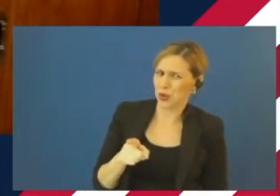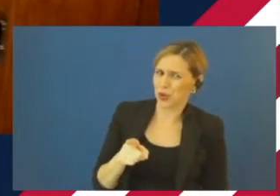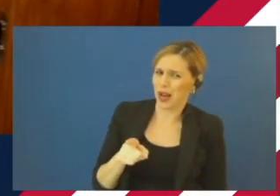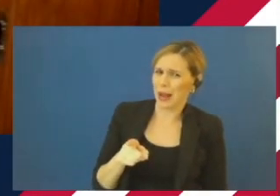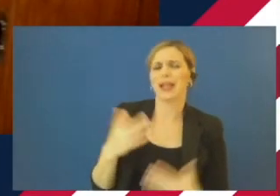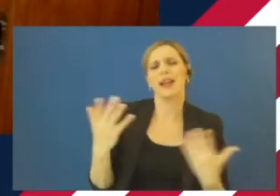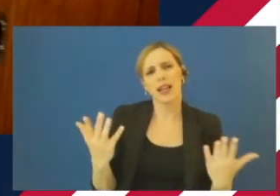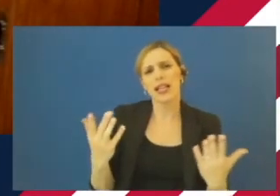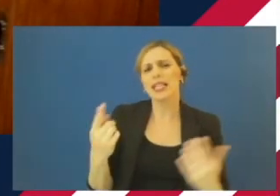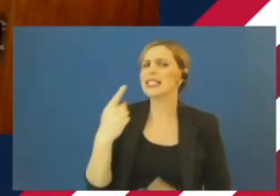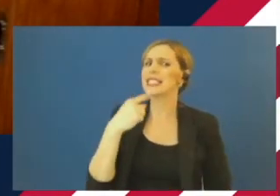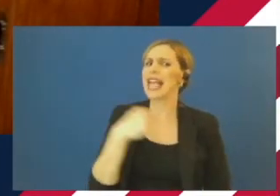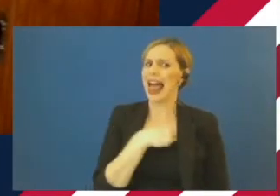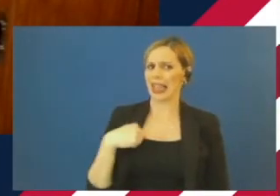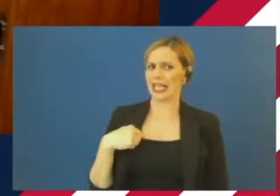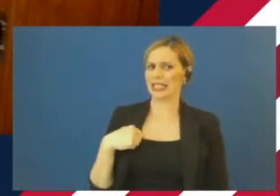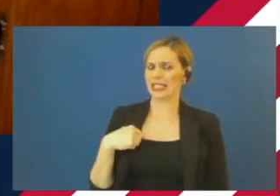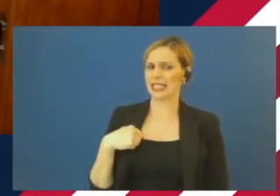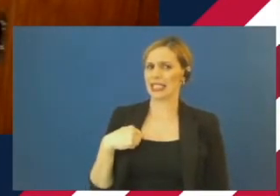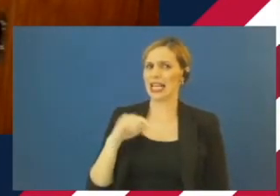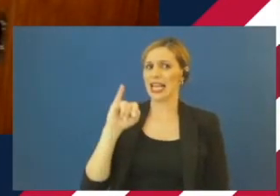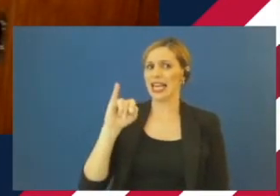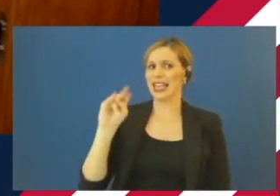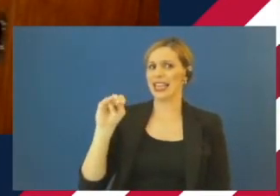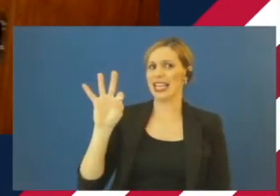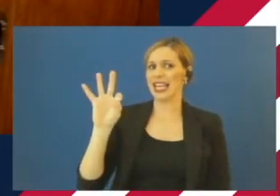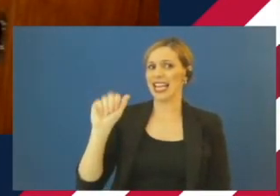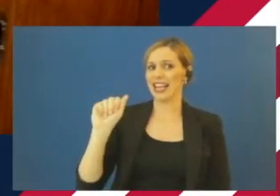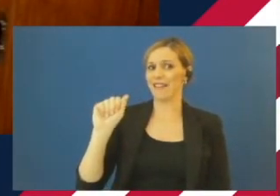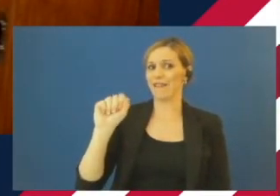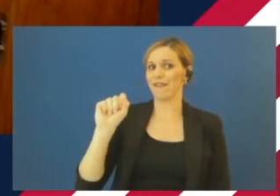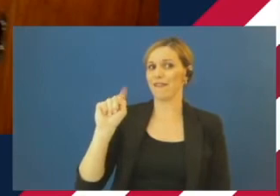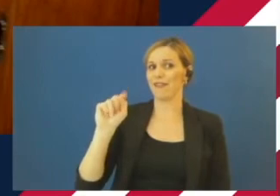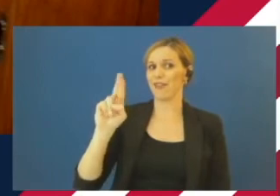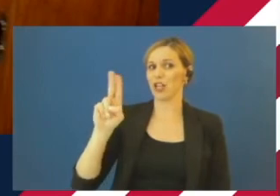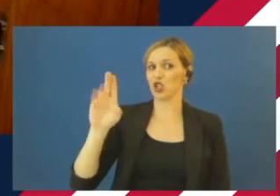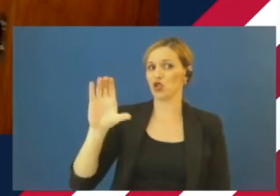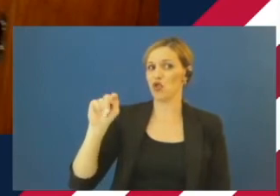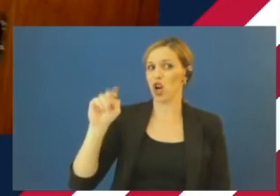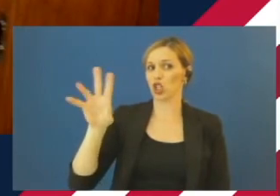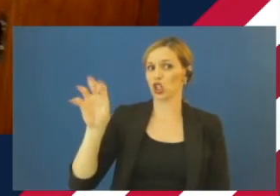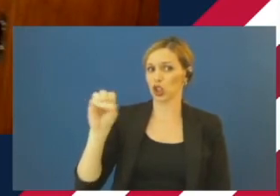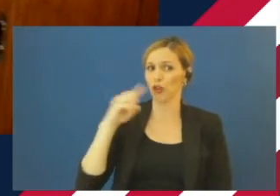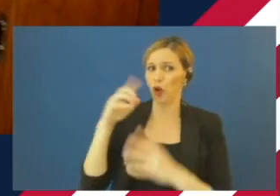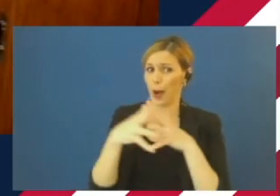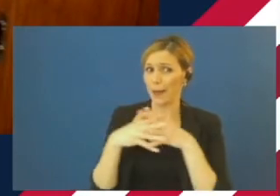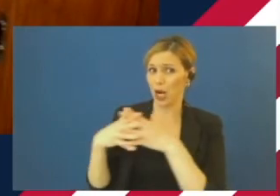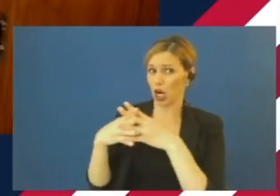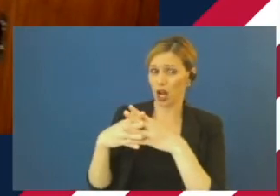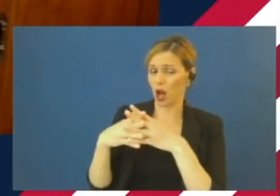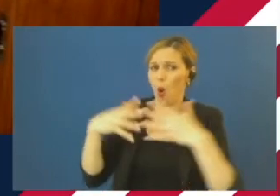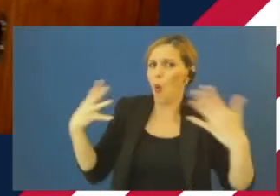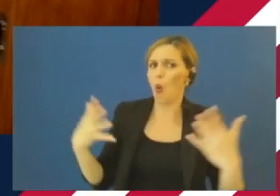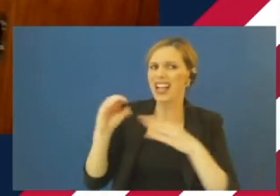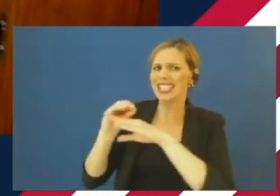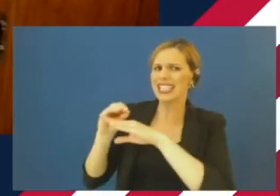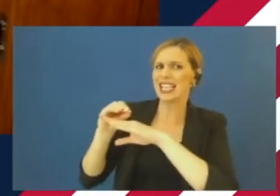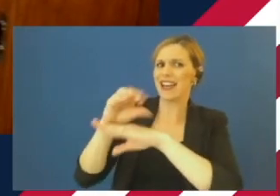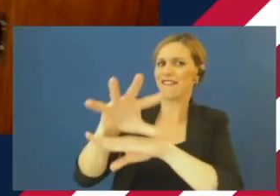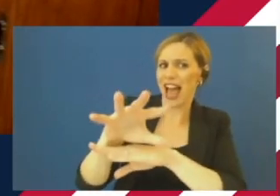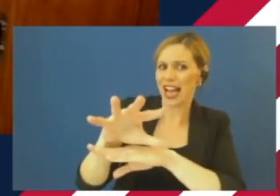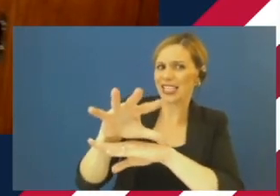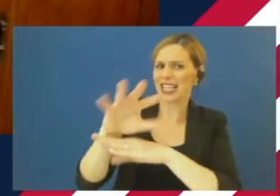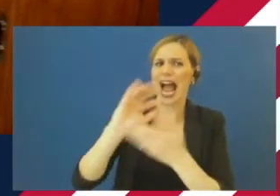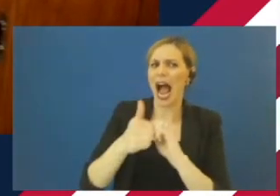America's infrastructure is? What effect is it having on our ability and our competitiveness? And